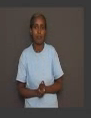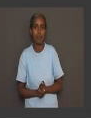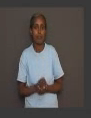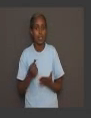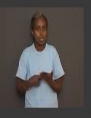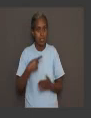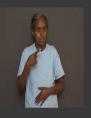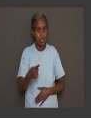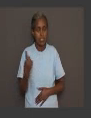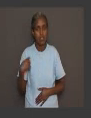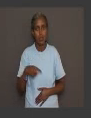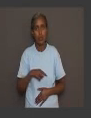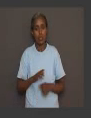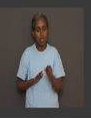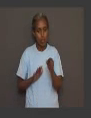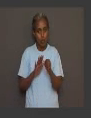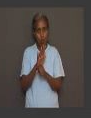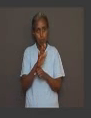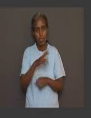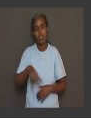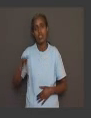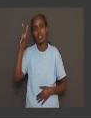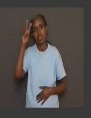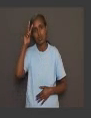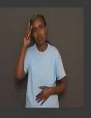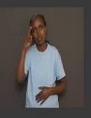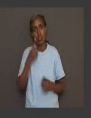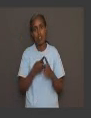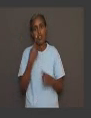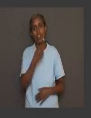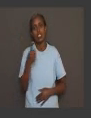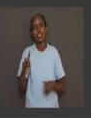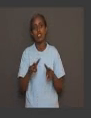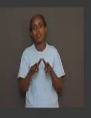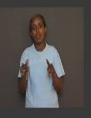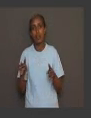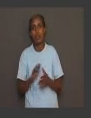Then, we complete the square for each variable.